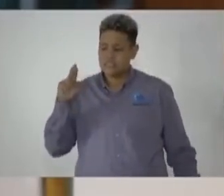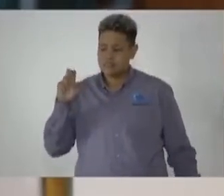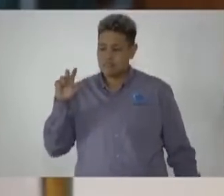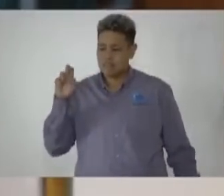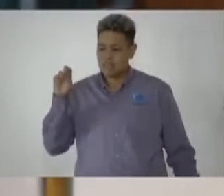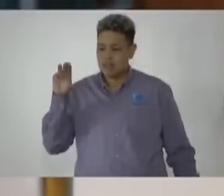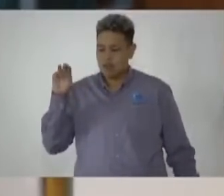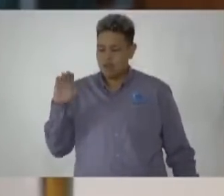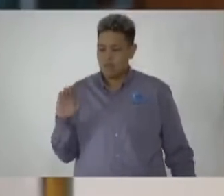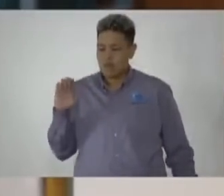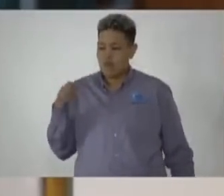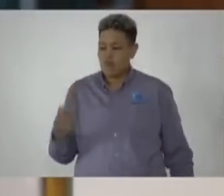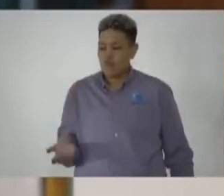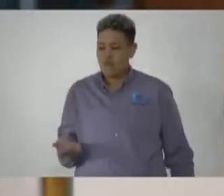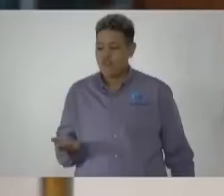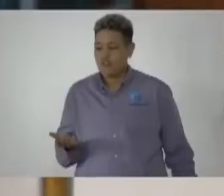Longmore,